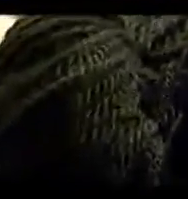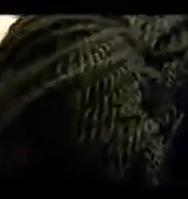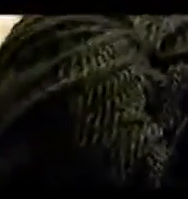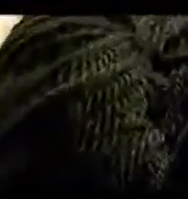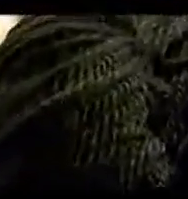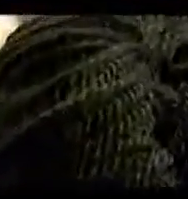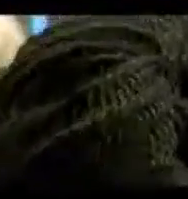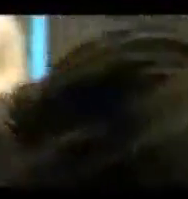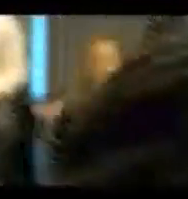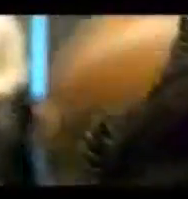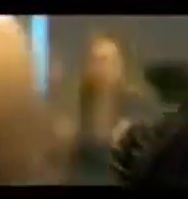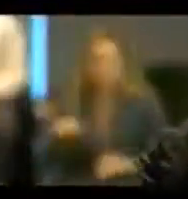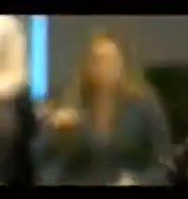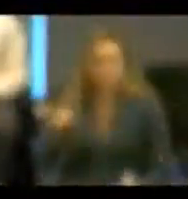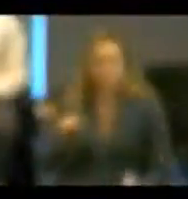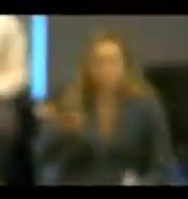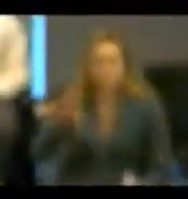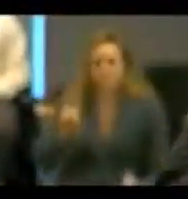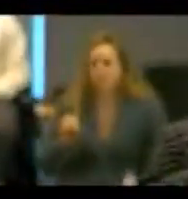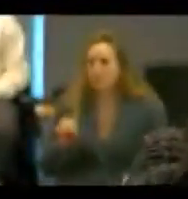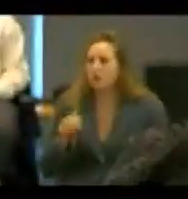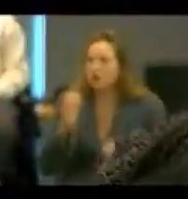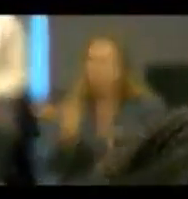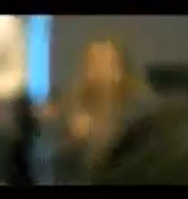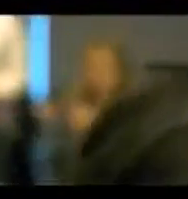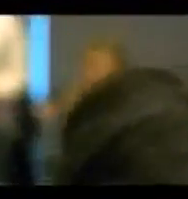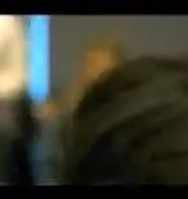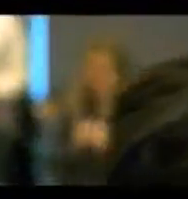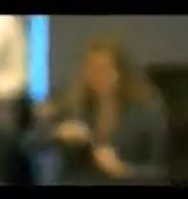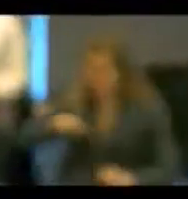10:40. We'll proceed with our second panel. In the order in